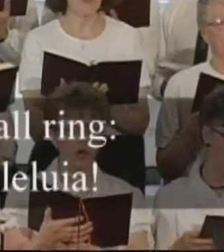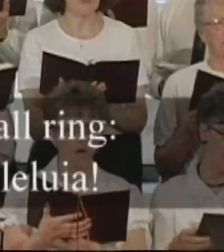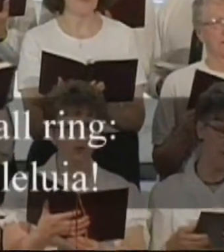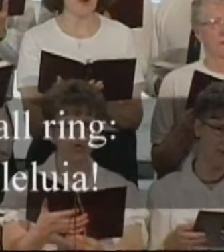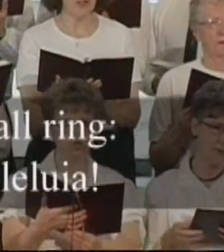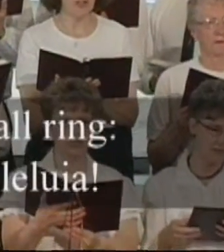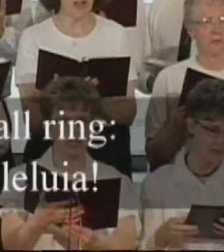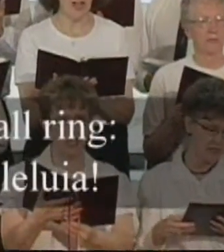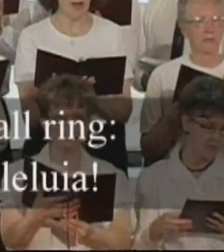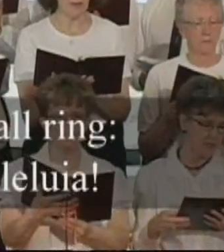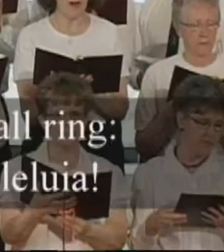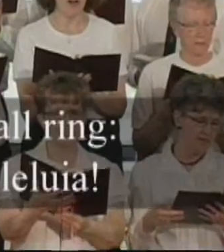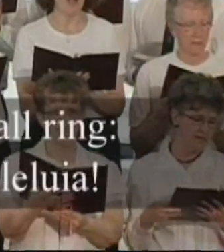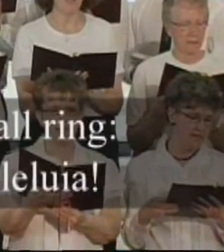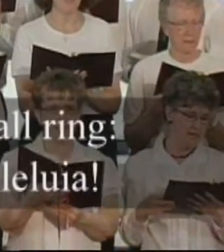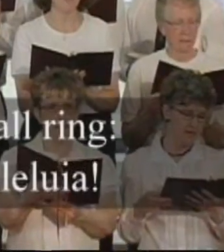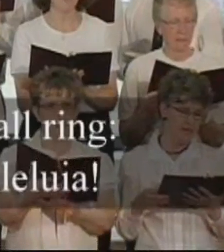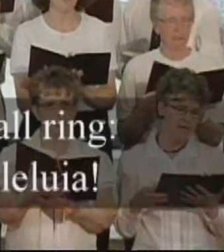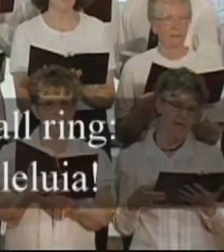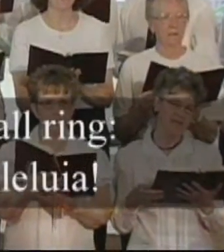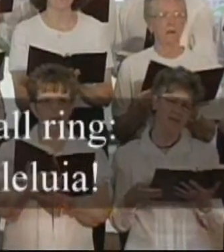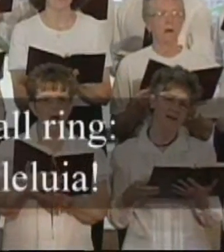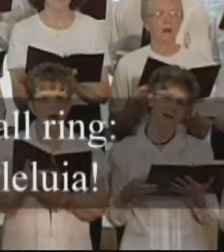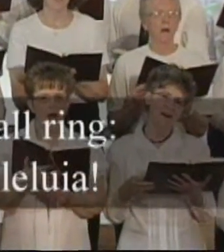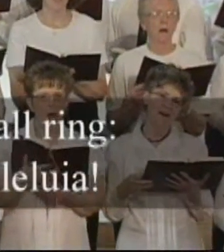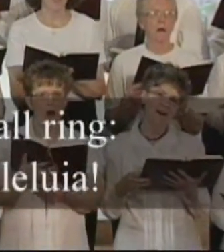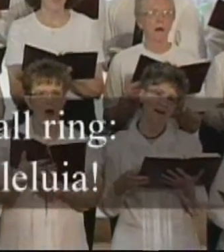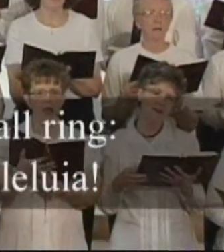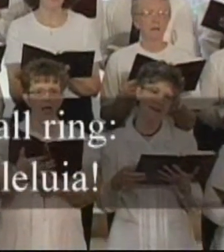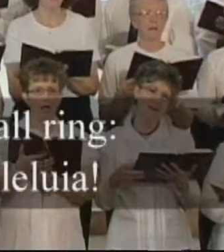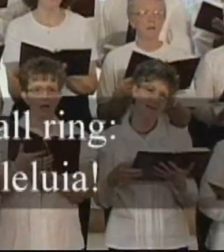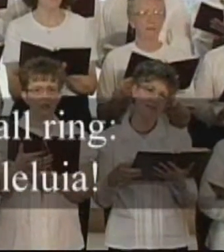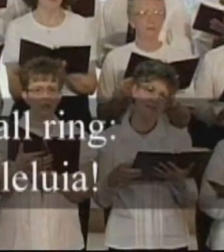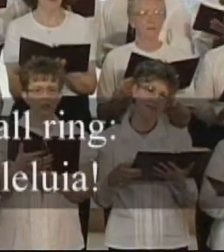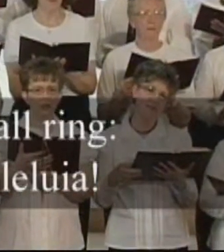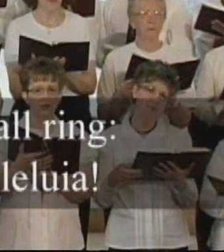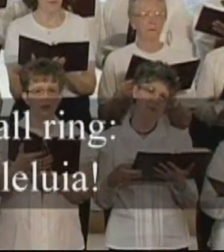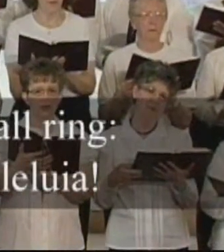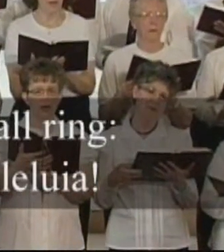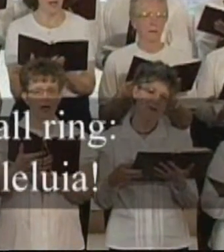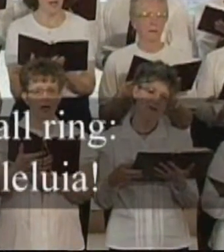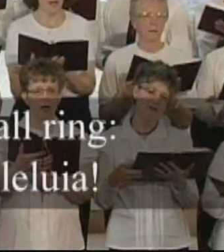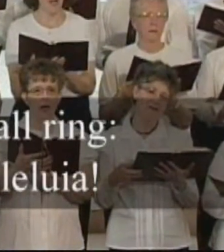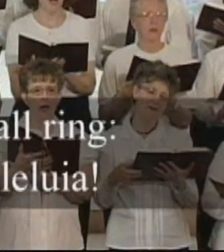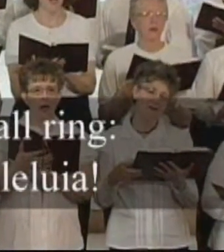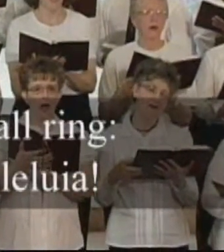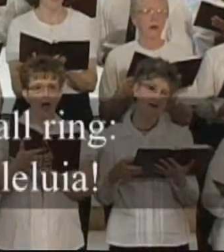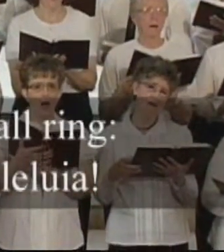Thank you.